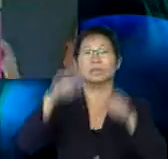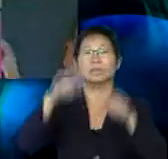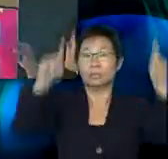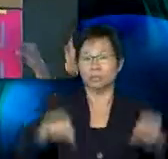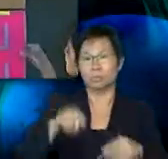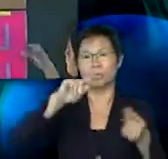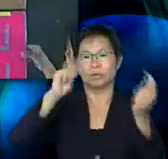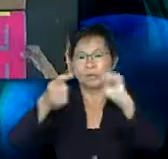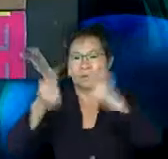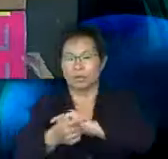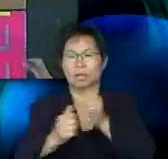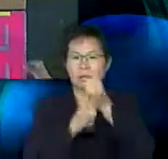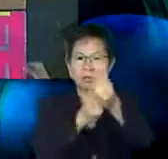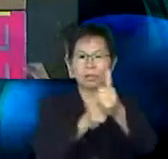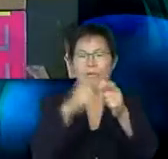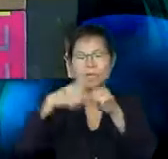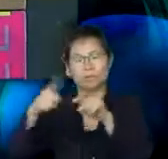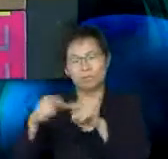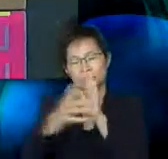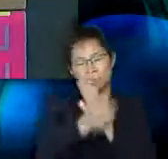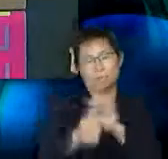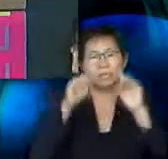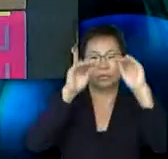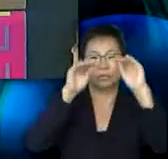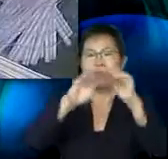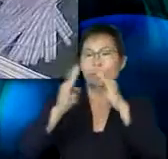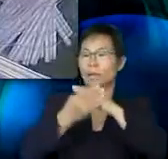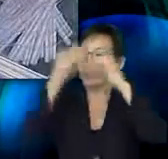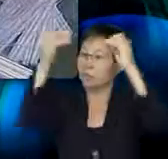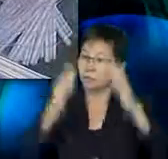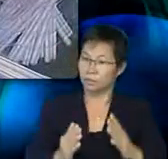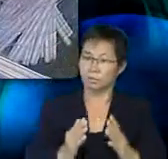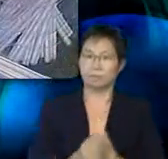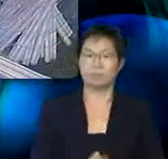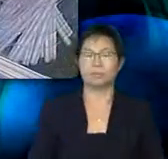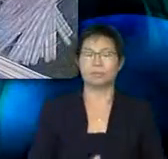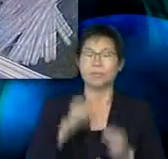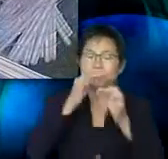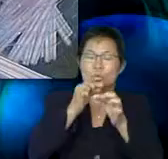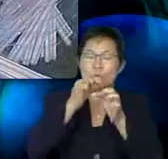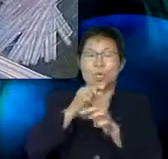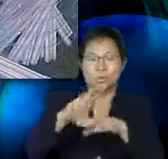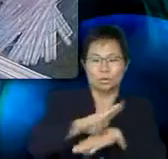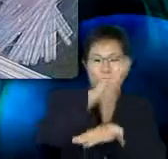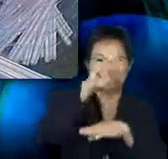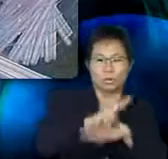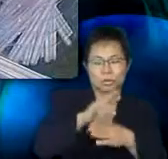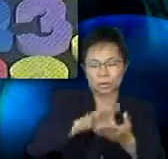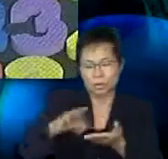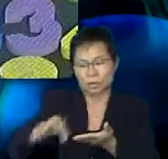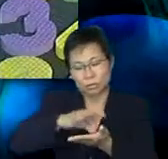be used according to the various skills to be taught by the teacher. Straws to be used as